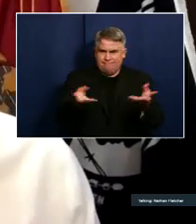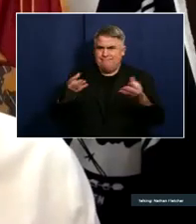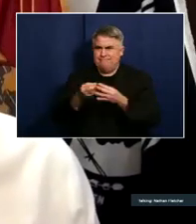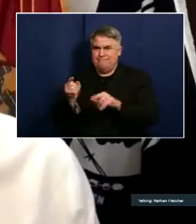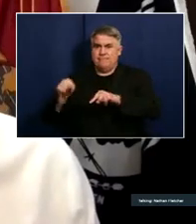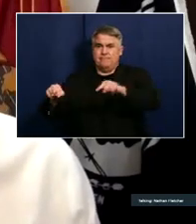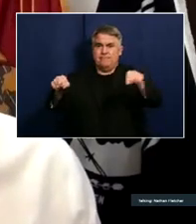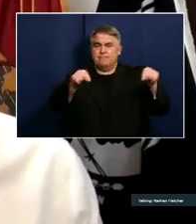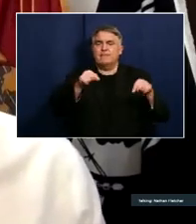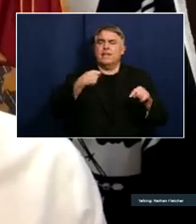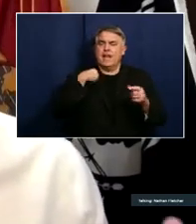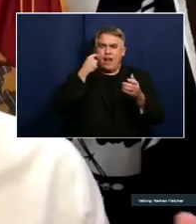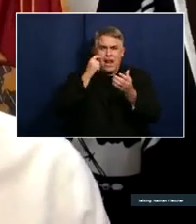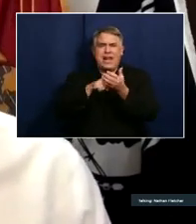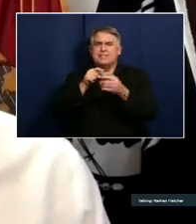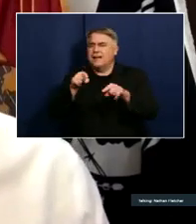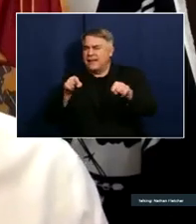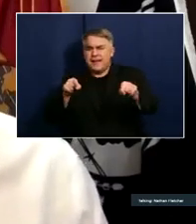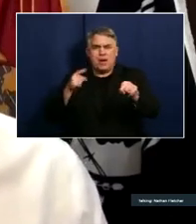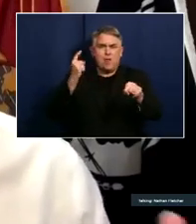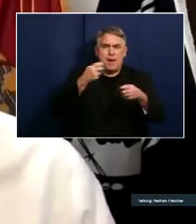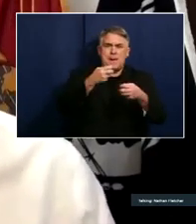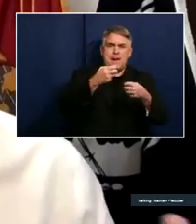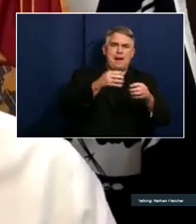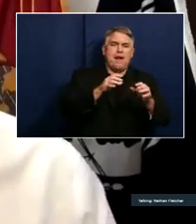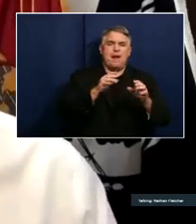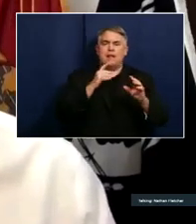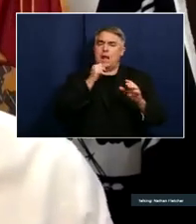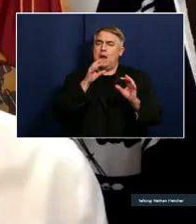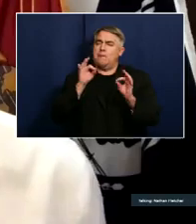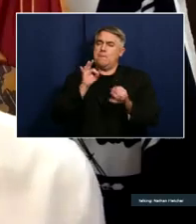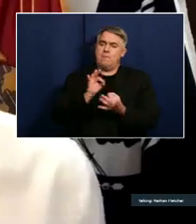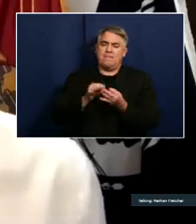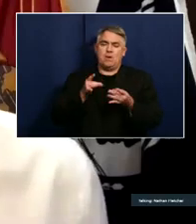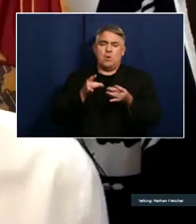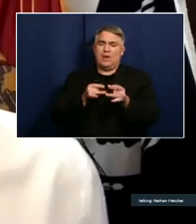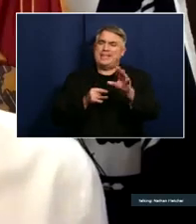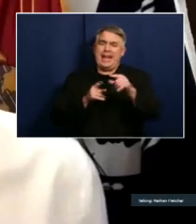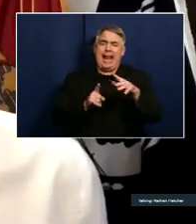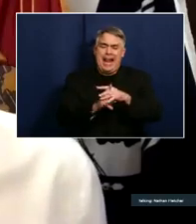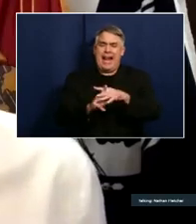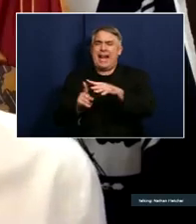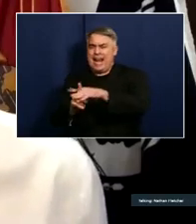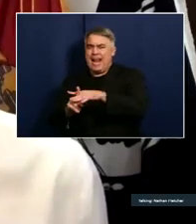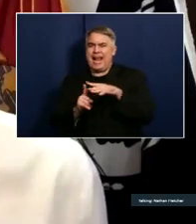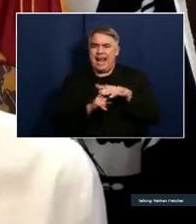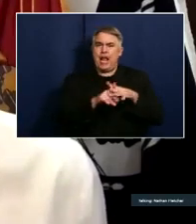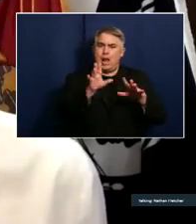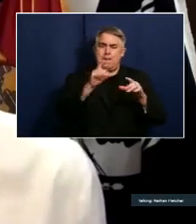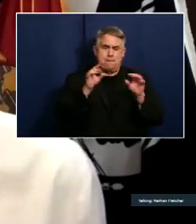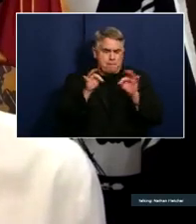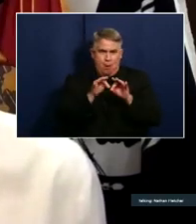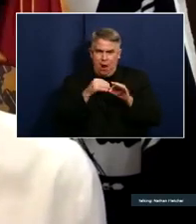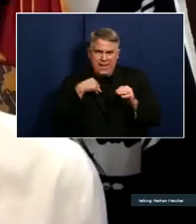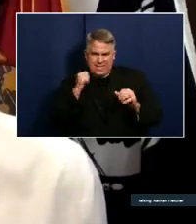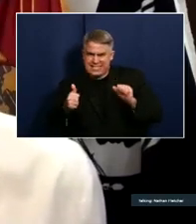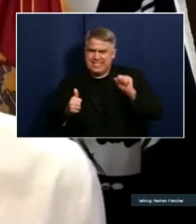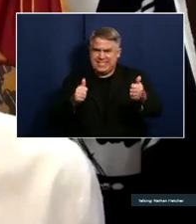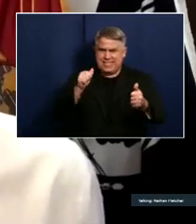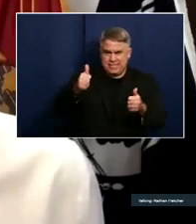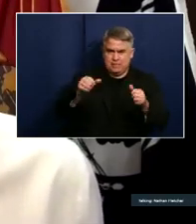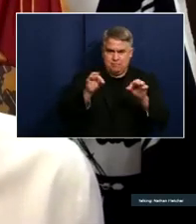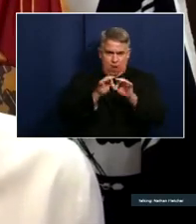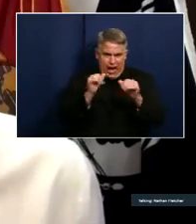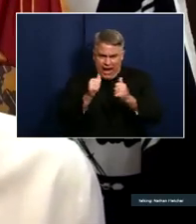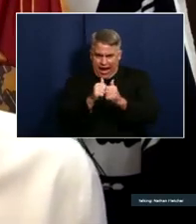recognize means it wasn't always perfectly smooth. It was a little bumpy along the way. But again, the most important thing is getting those vaccines